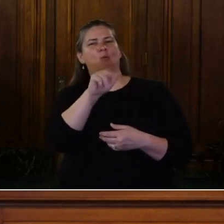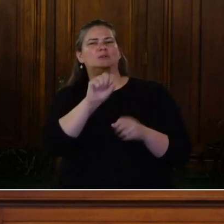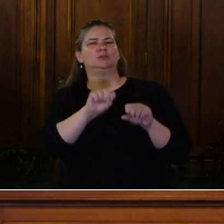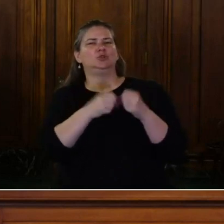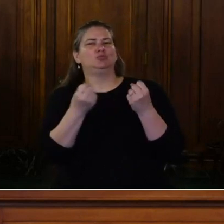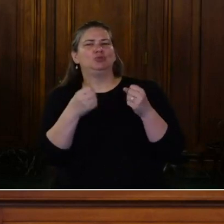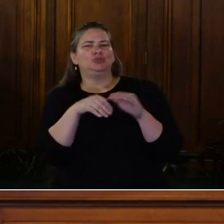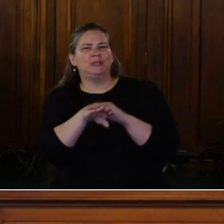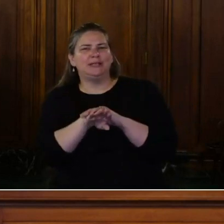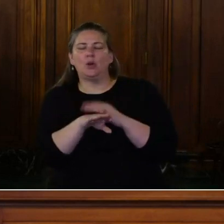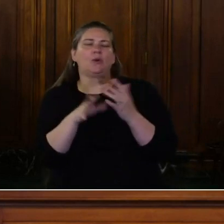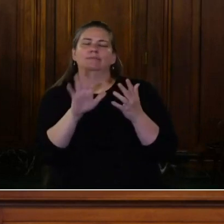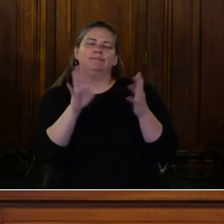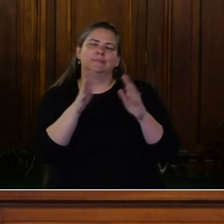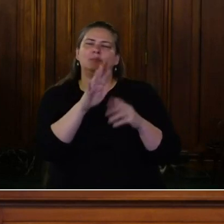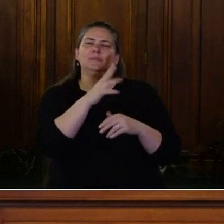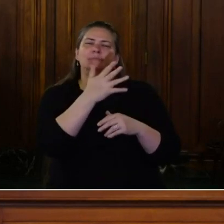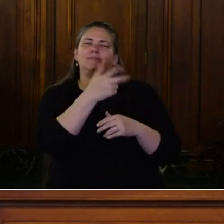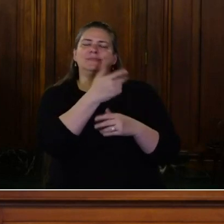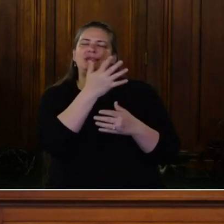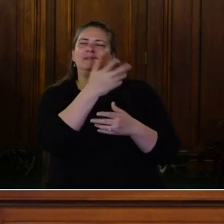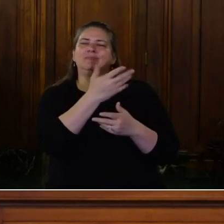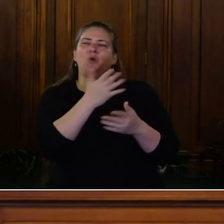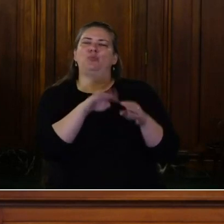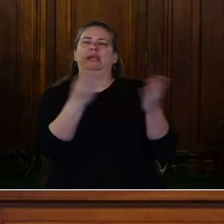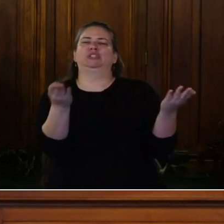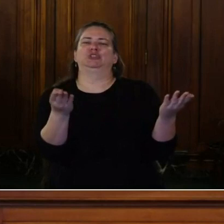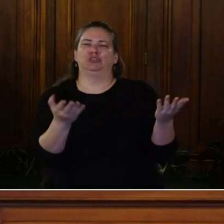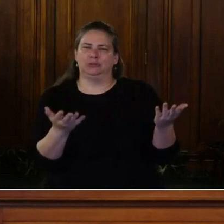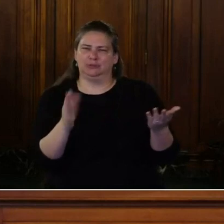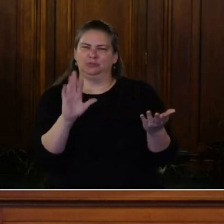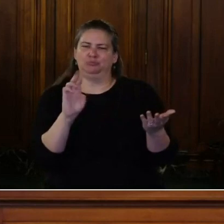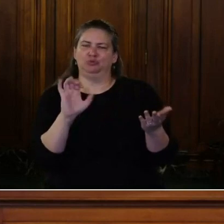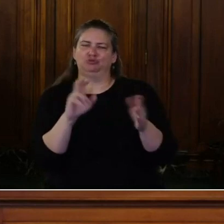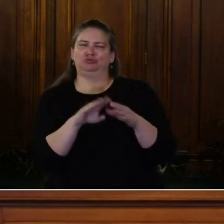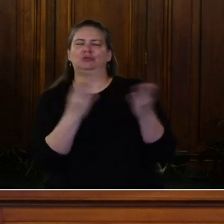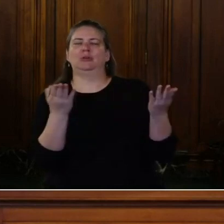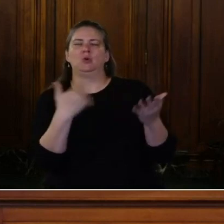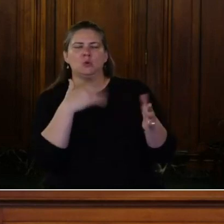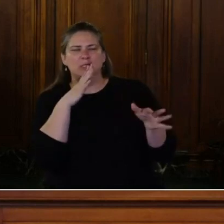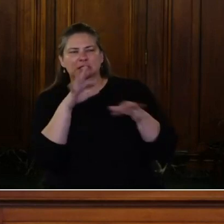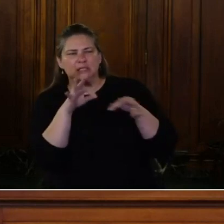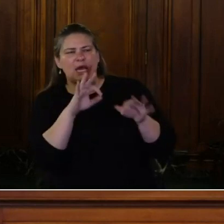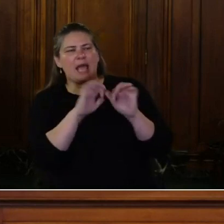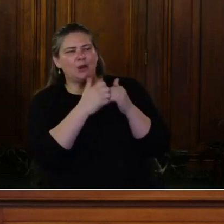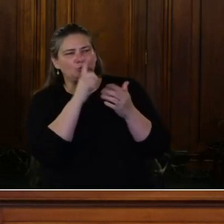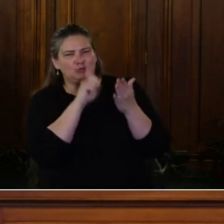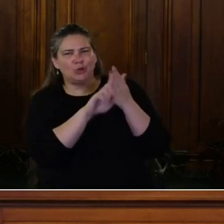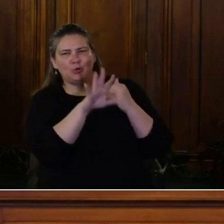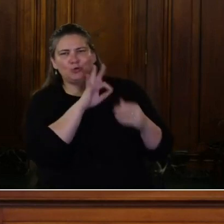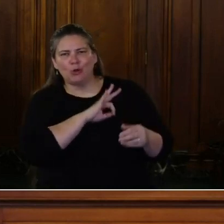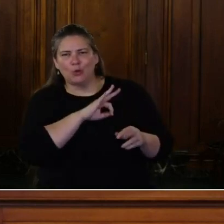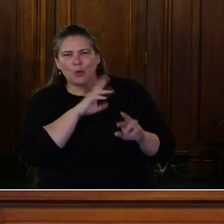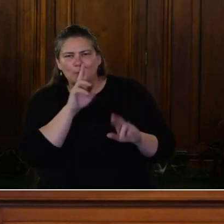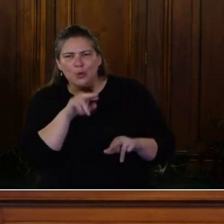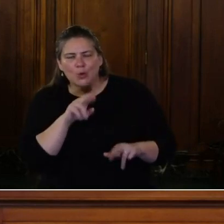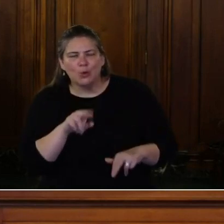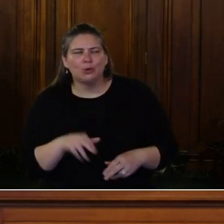to them directly with instructions on checking their credit report, on